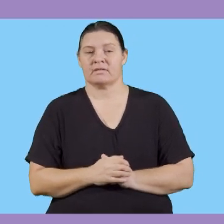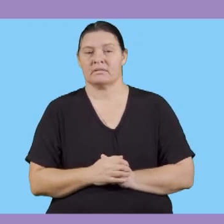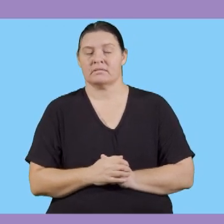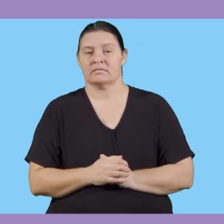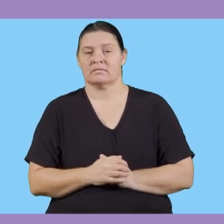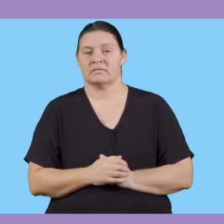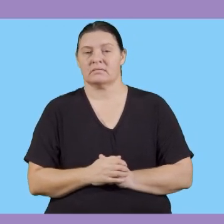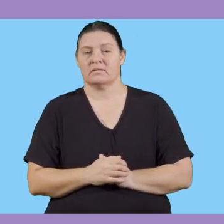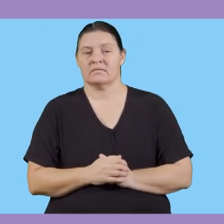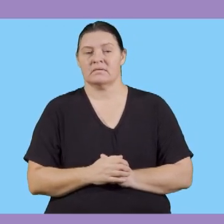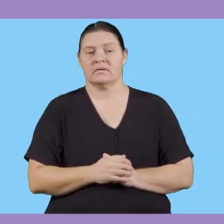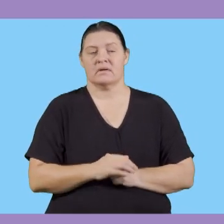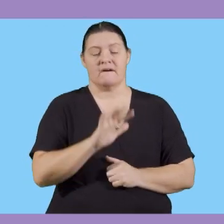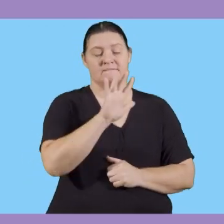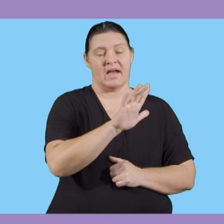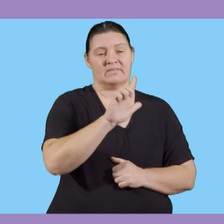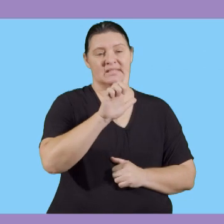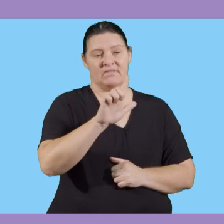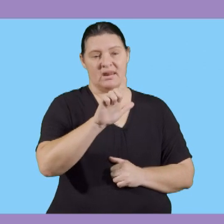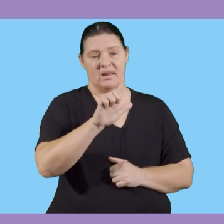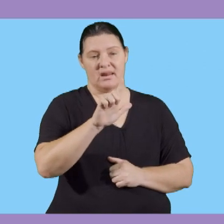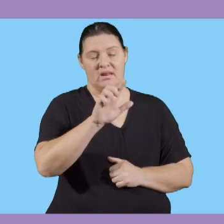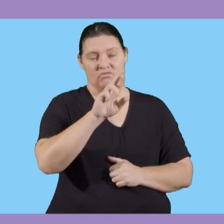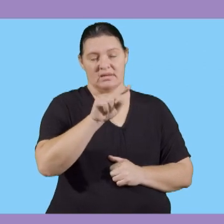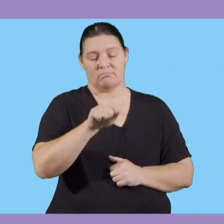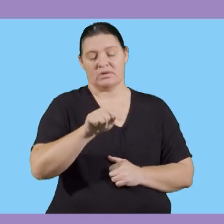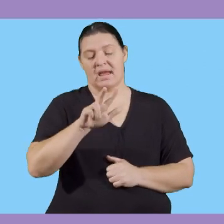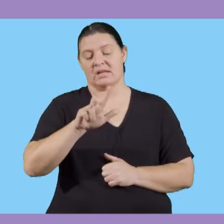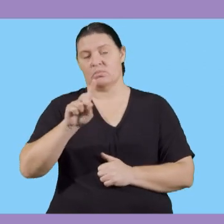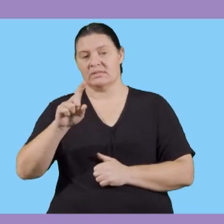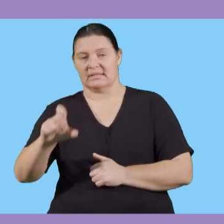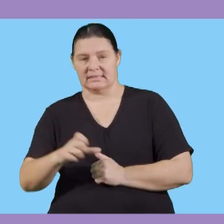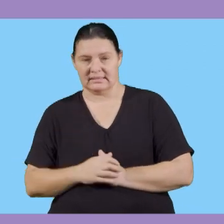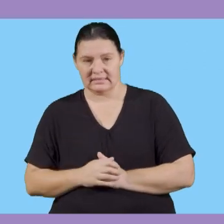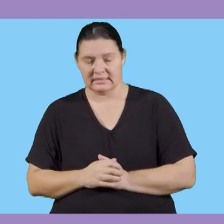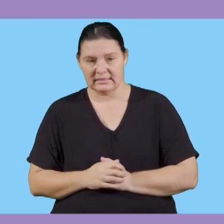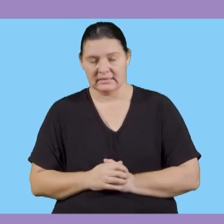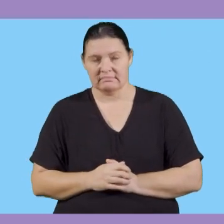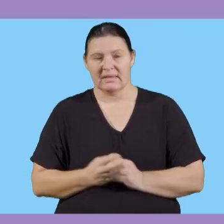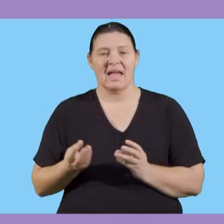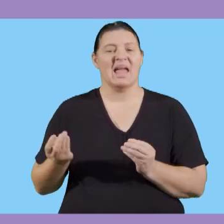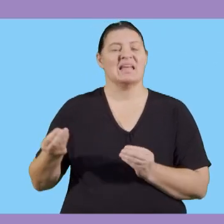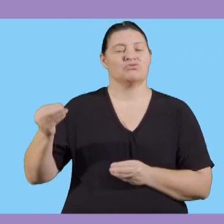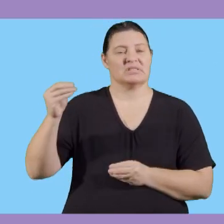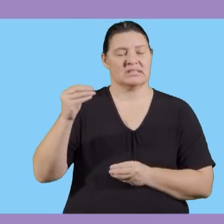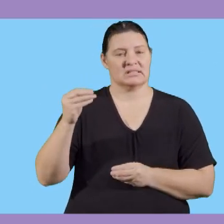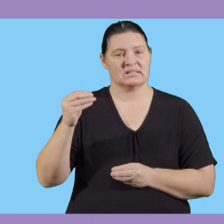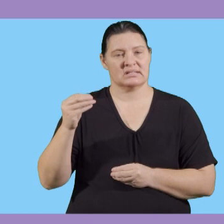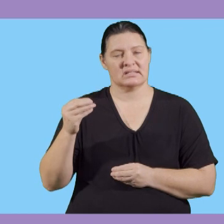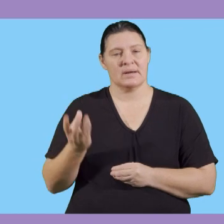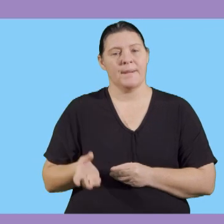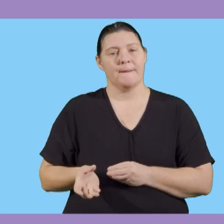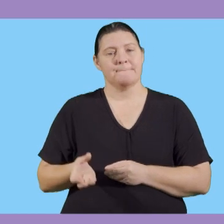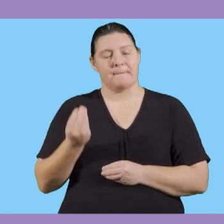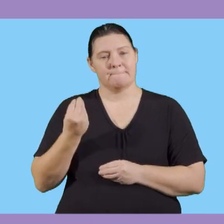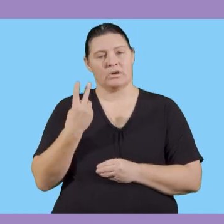get an answer of 57 rands and 81 cents. This is the interest that he is going to gain